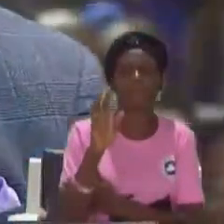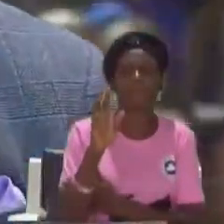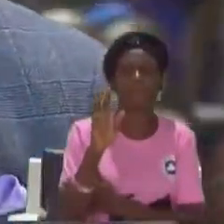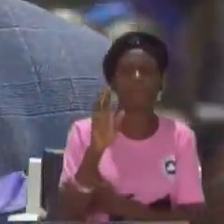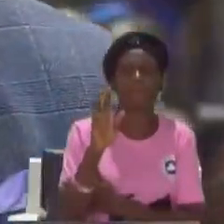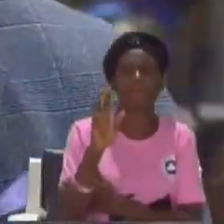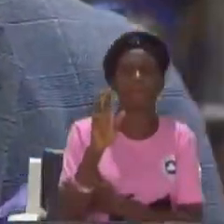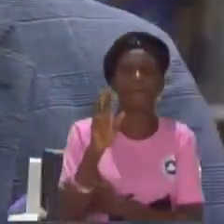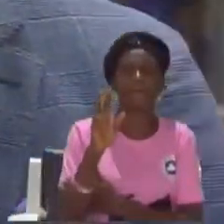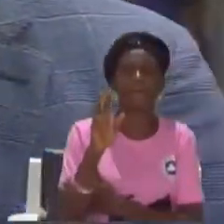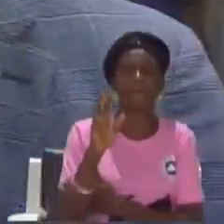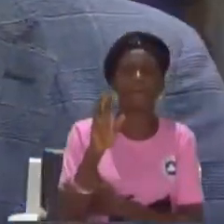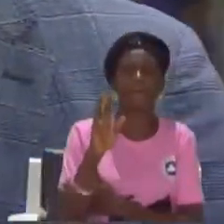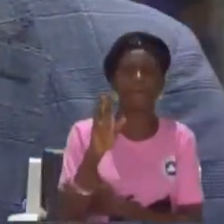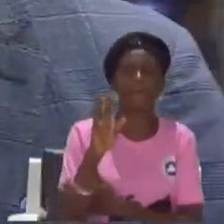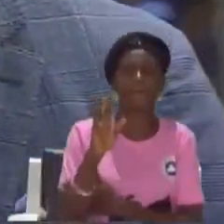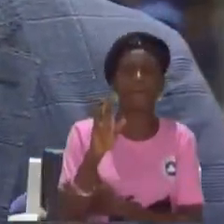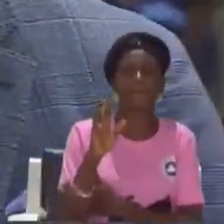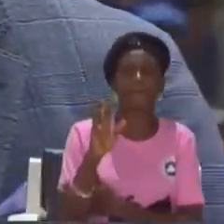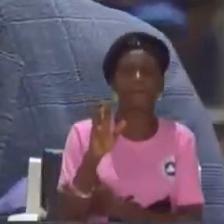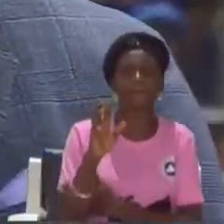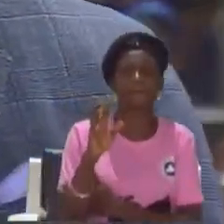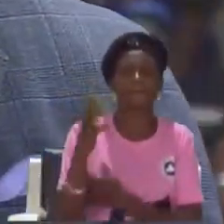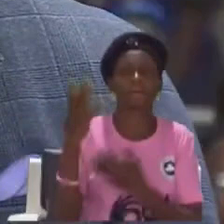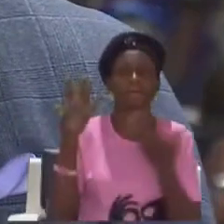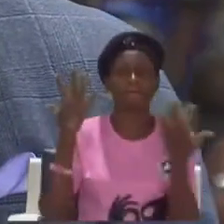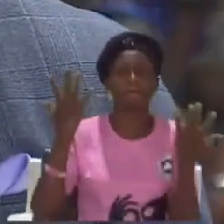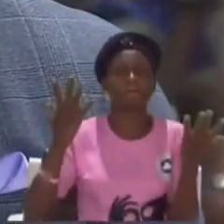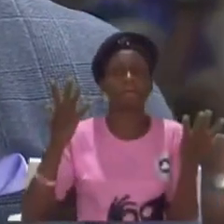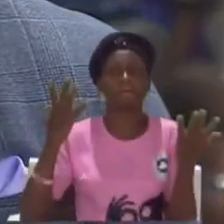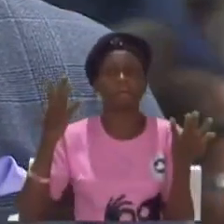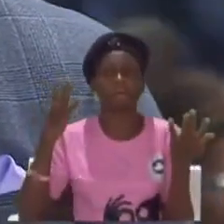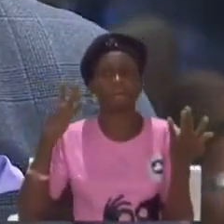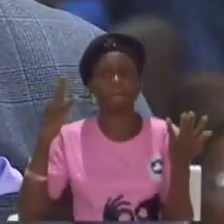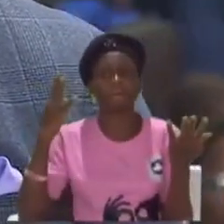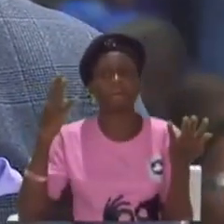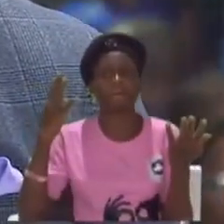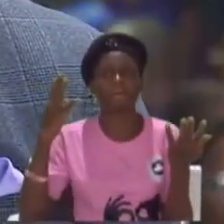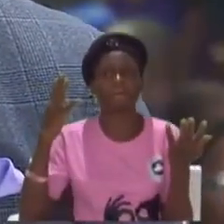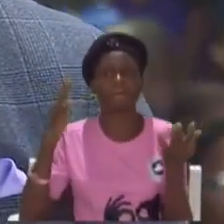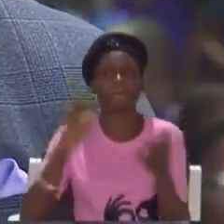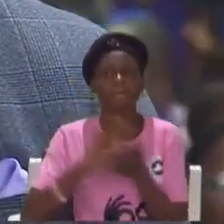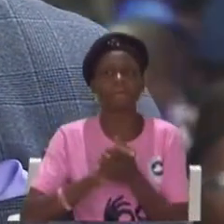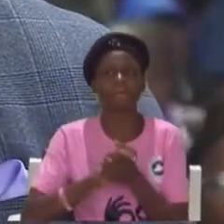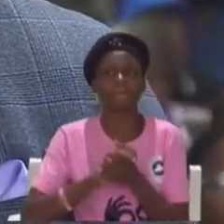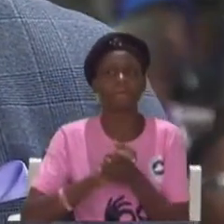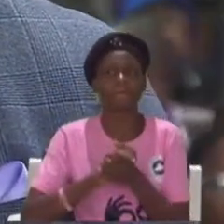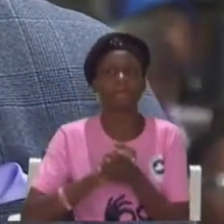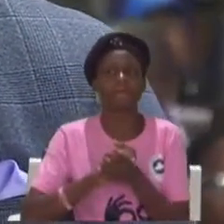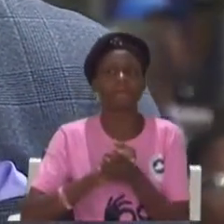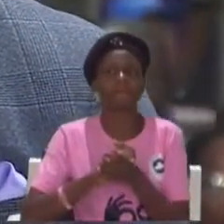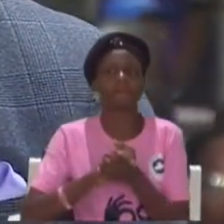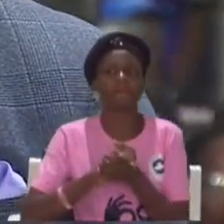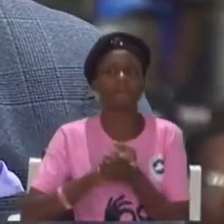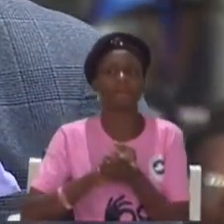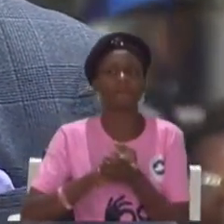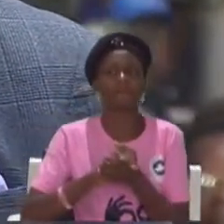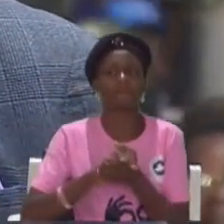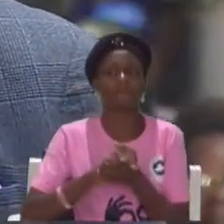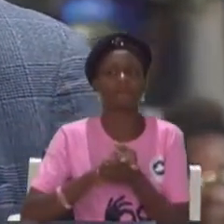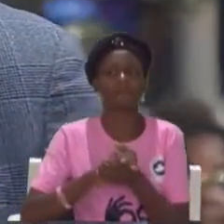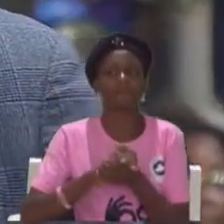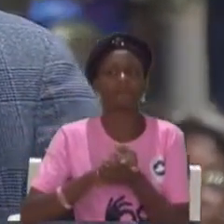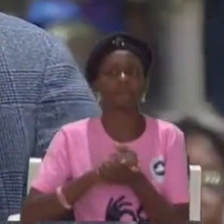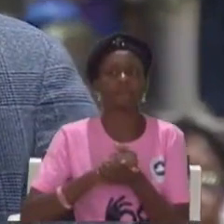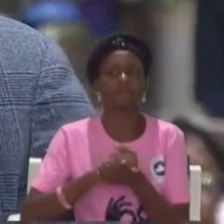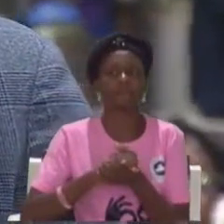Hello, my name is Dustin Black. I'm so very happy to be here. I was here